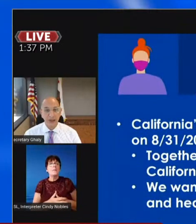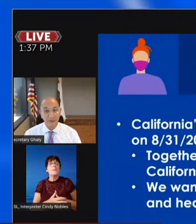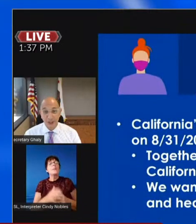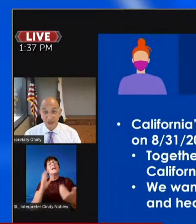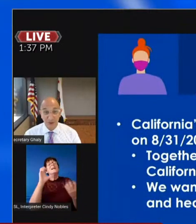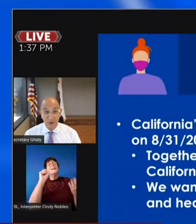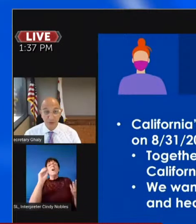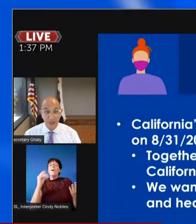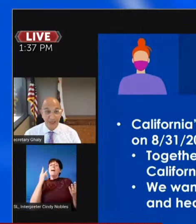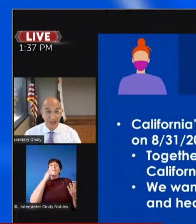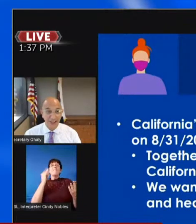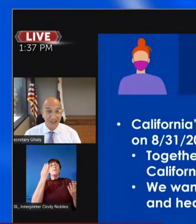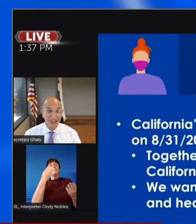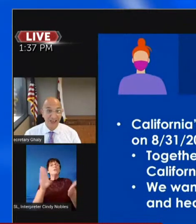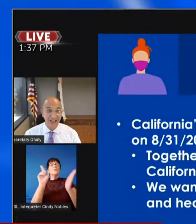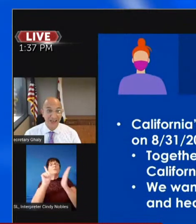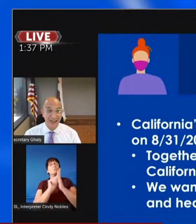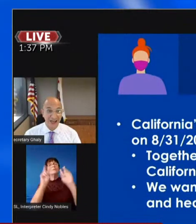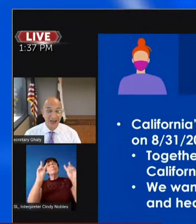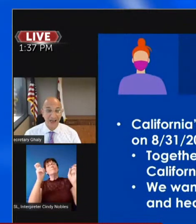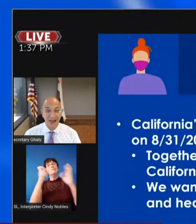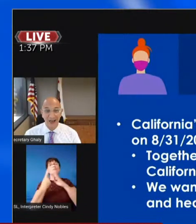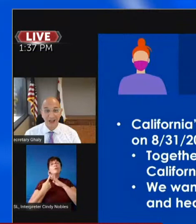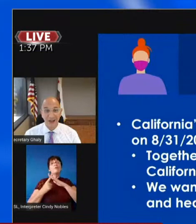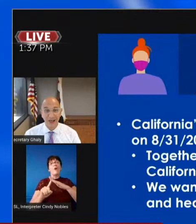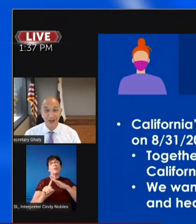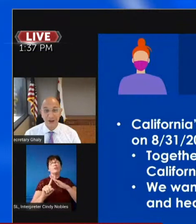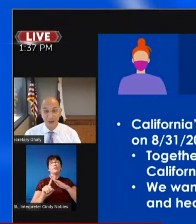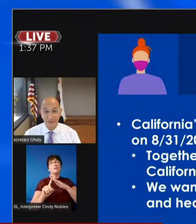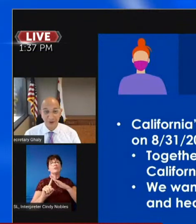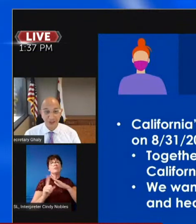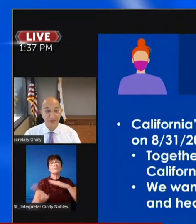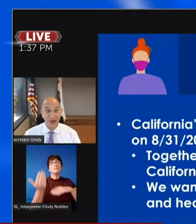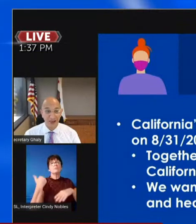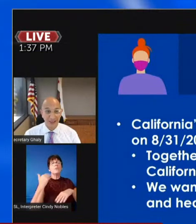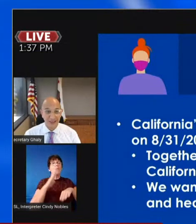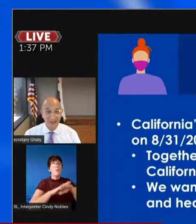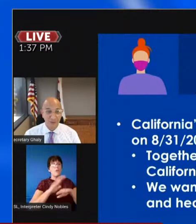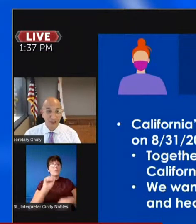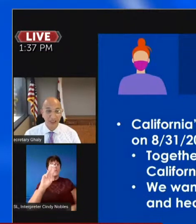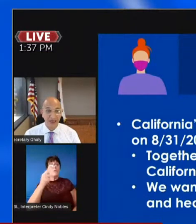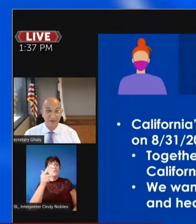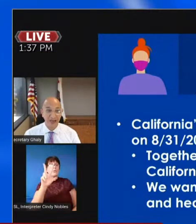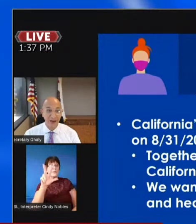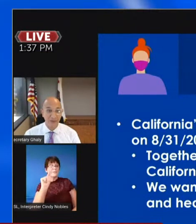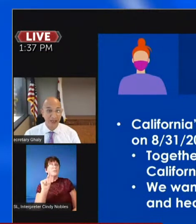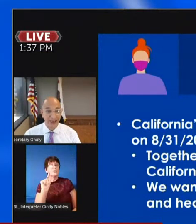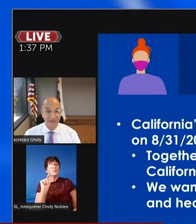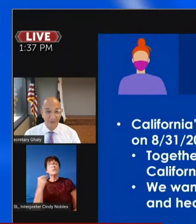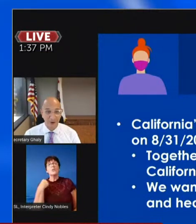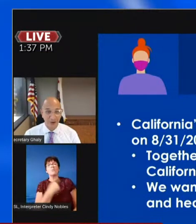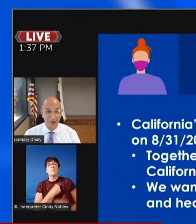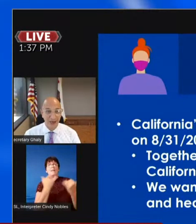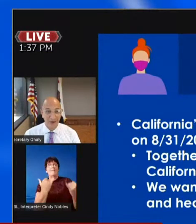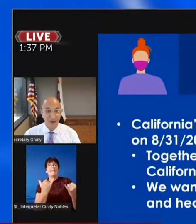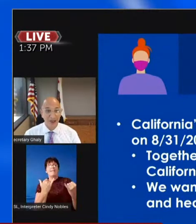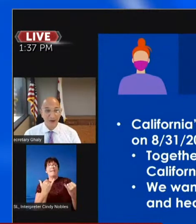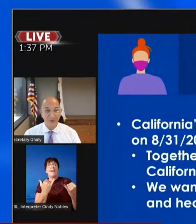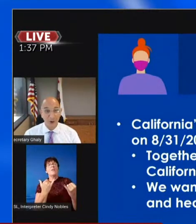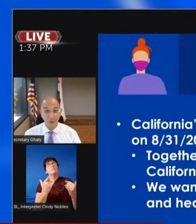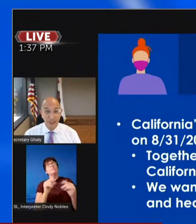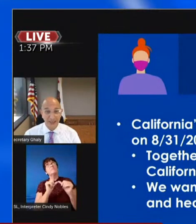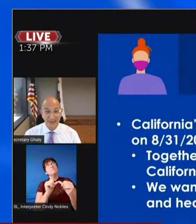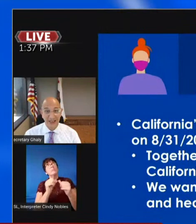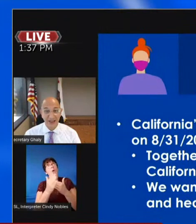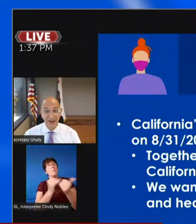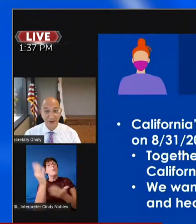So California's Blueprint launched on the 31st of August. We have now been at it for about